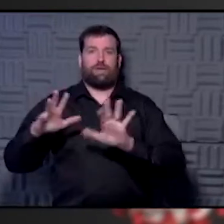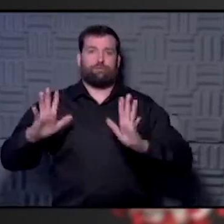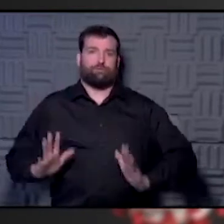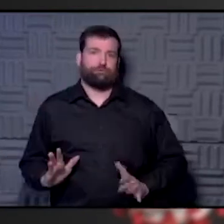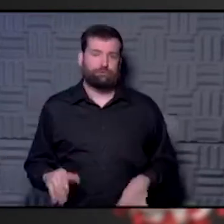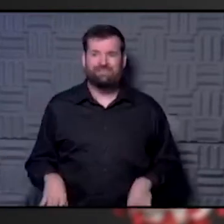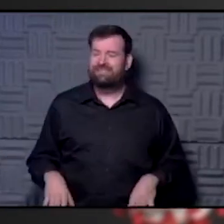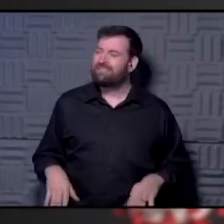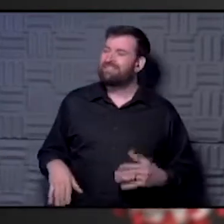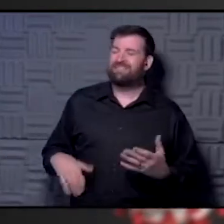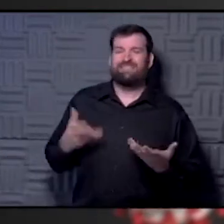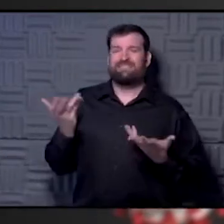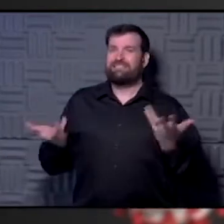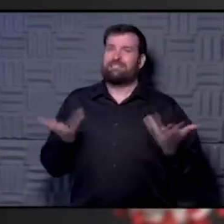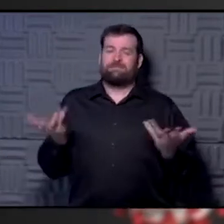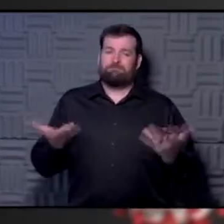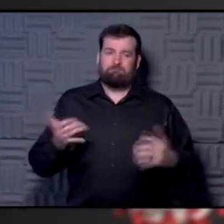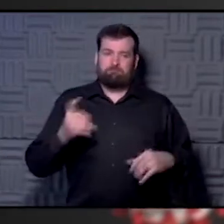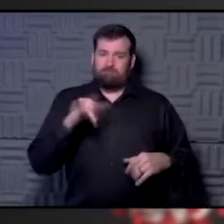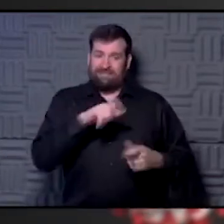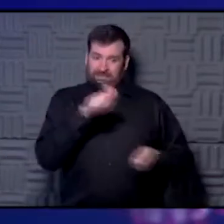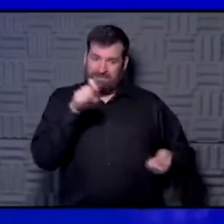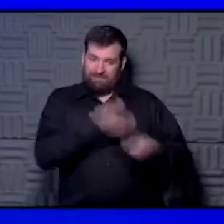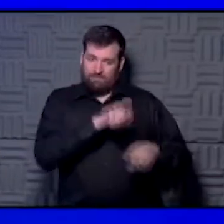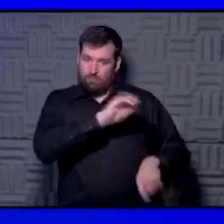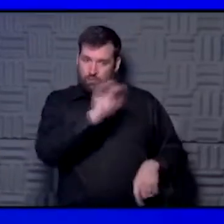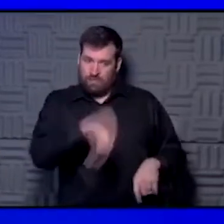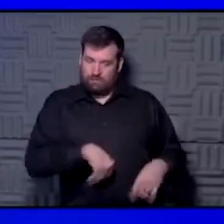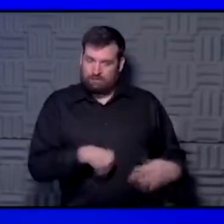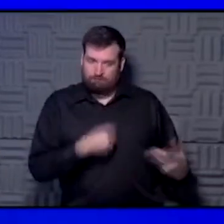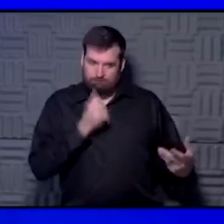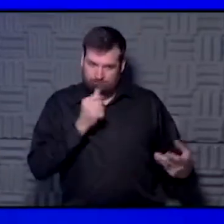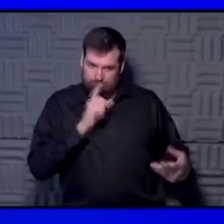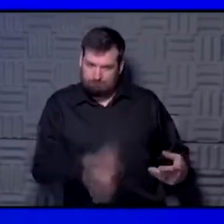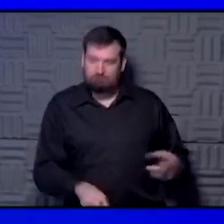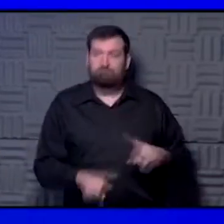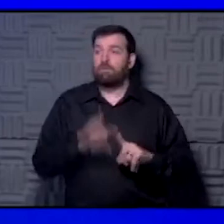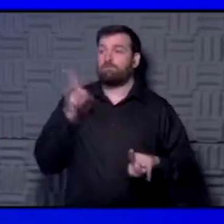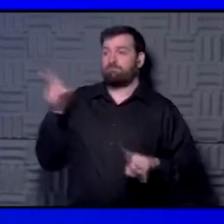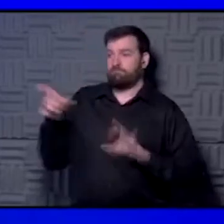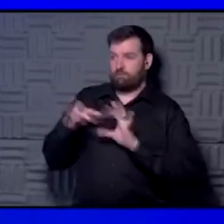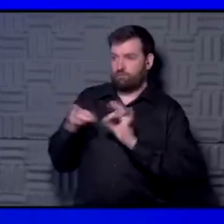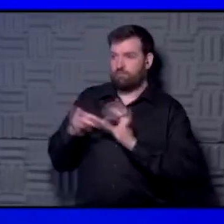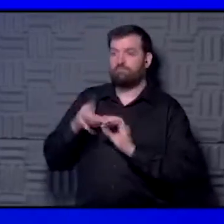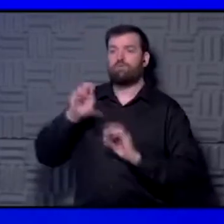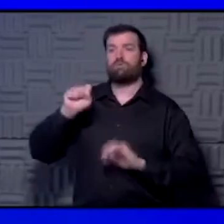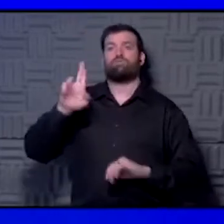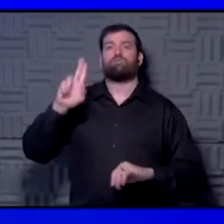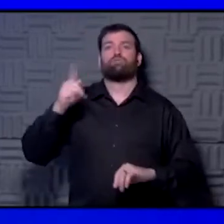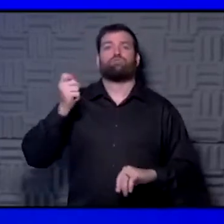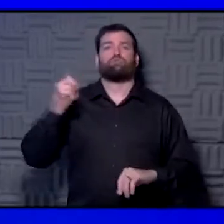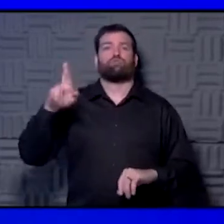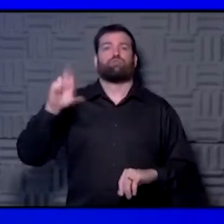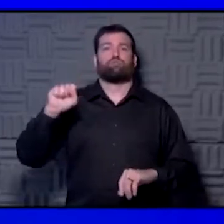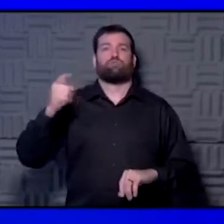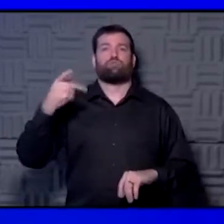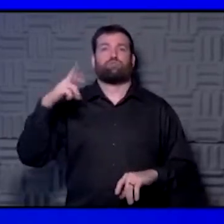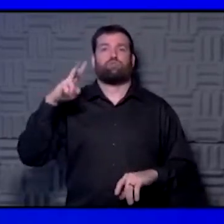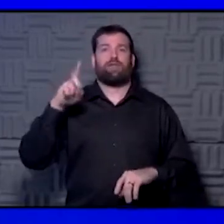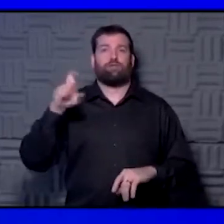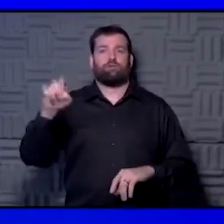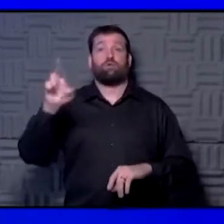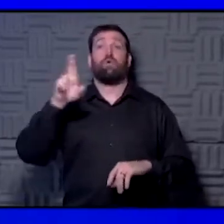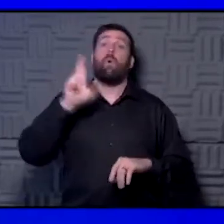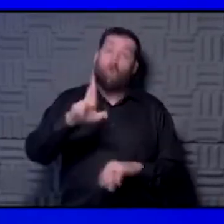don't have a good idea for that percentage, but what I can relate it to is, just as you said, the super spreader or the super spreading